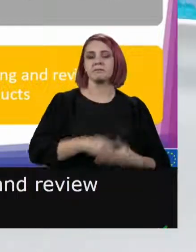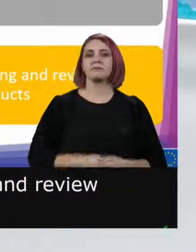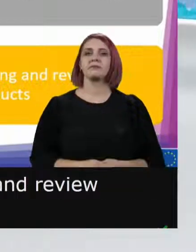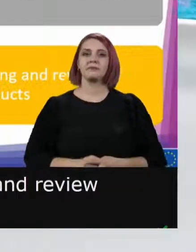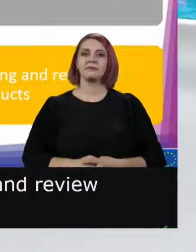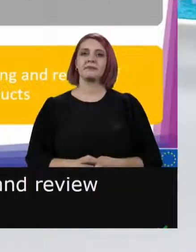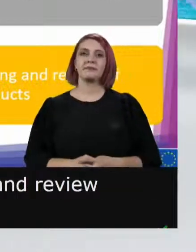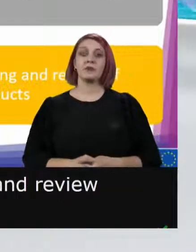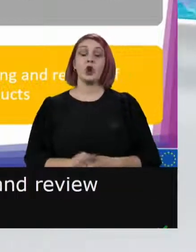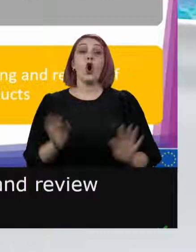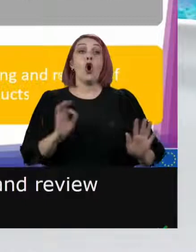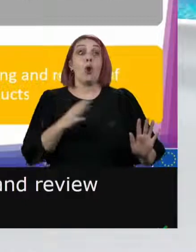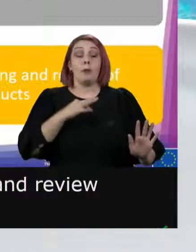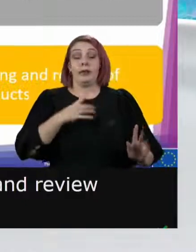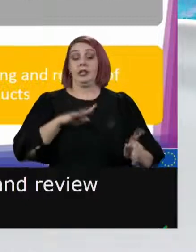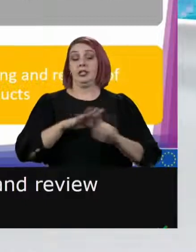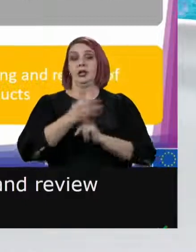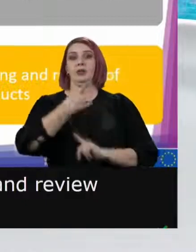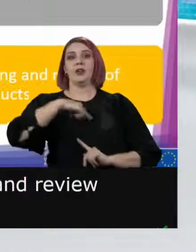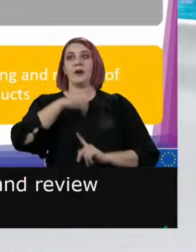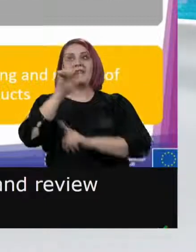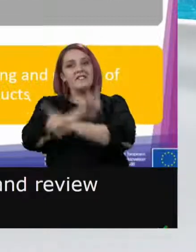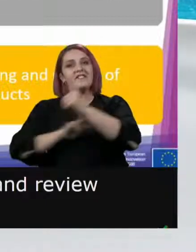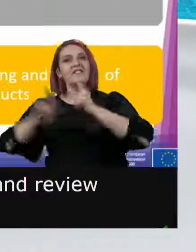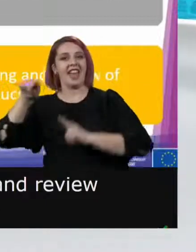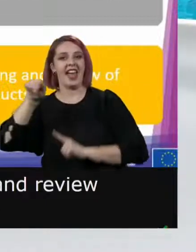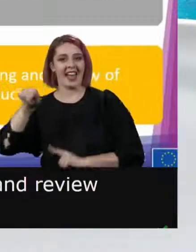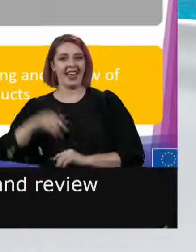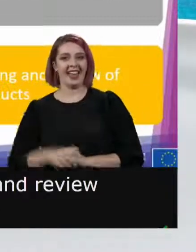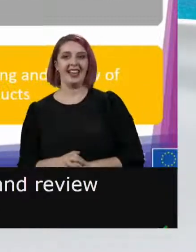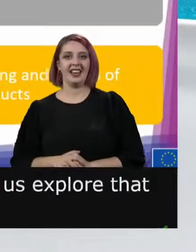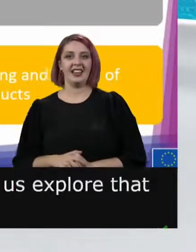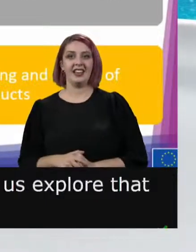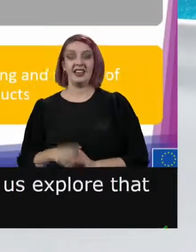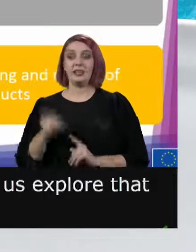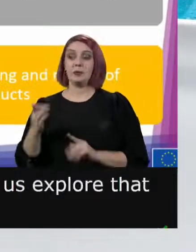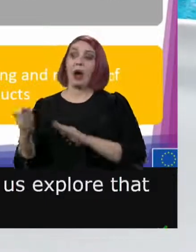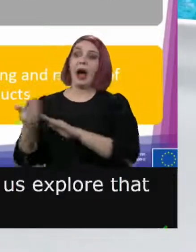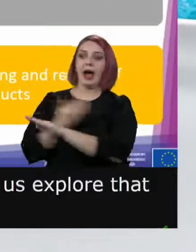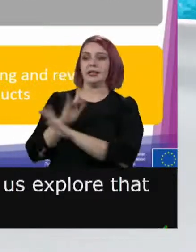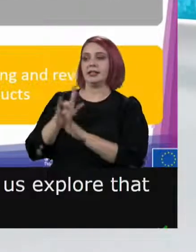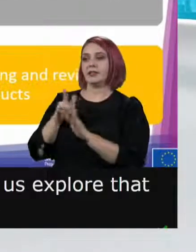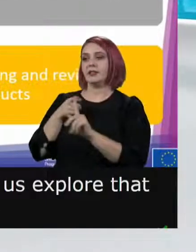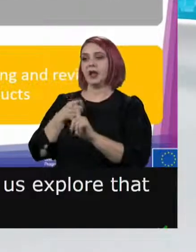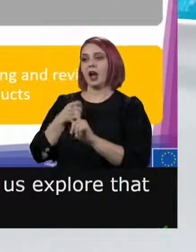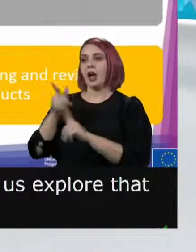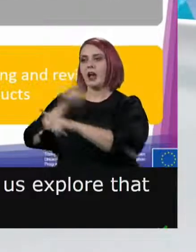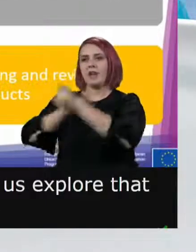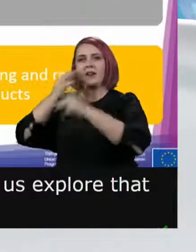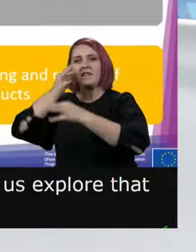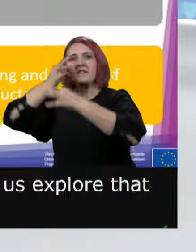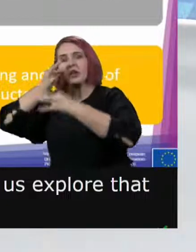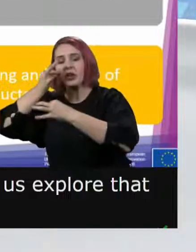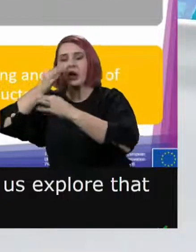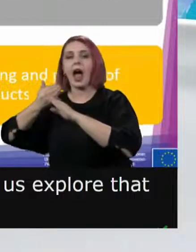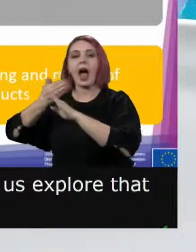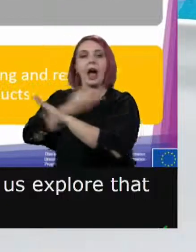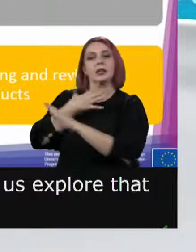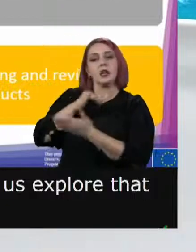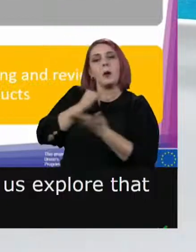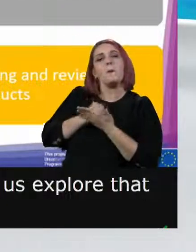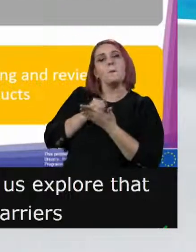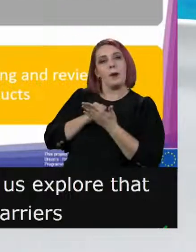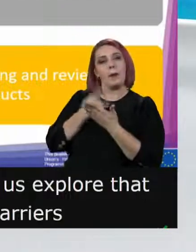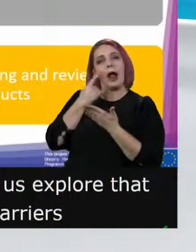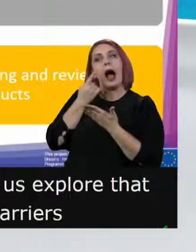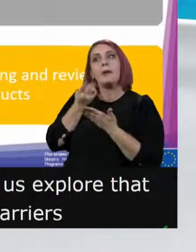journey, helping us explore that in augmented and virtual reality to consider the barriers that might emerge for any